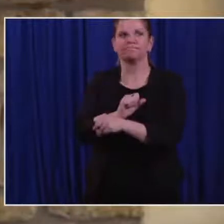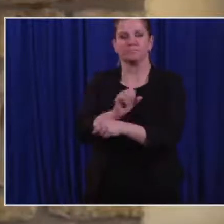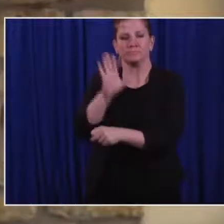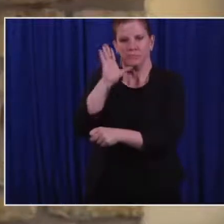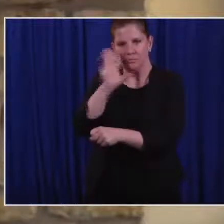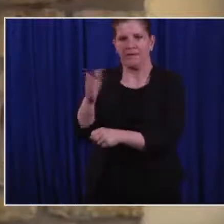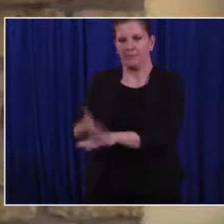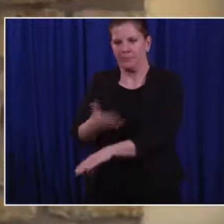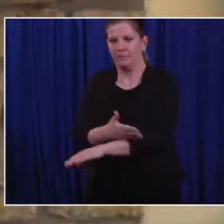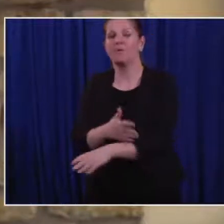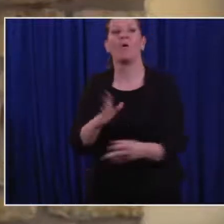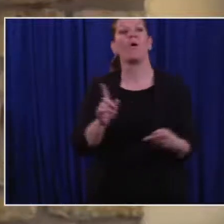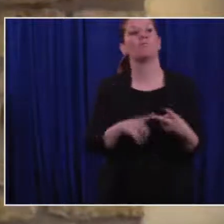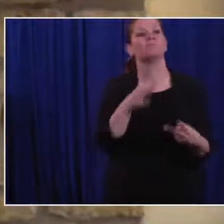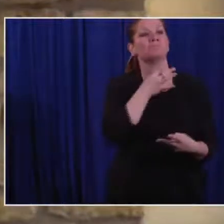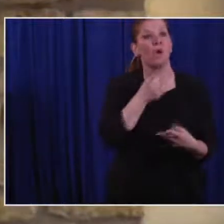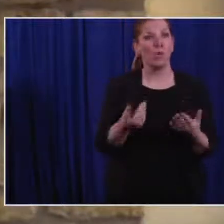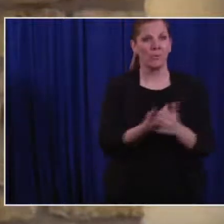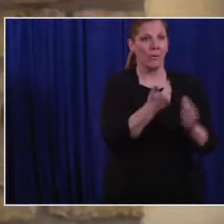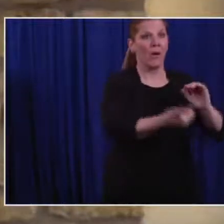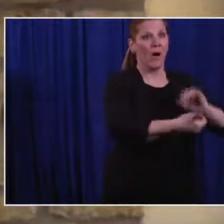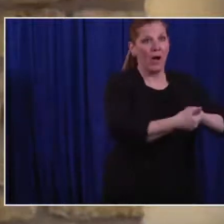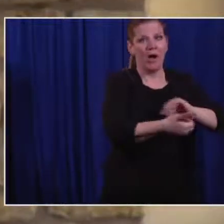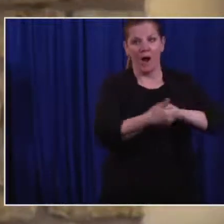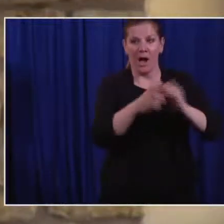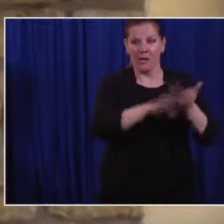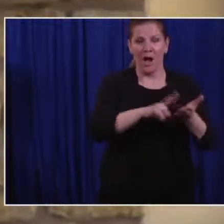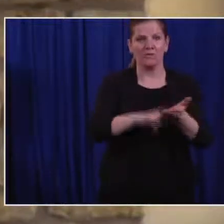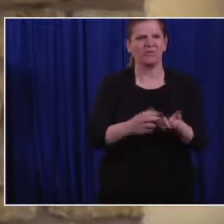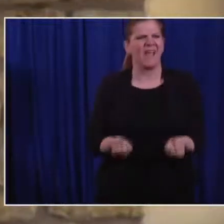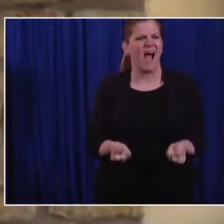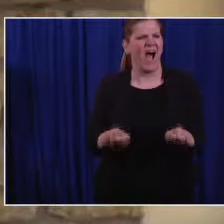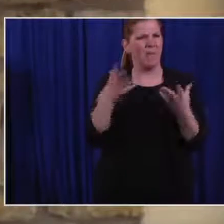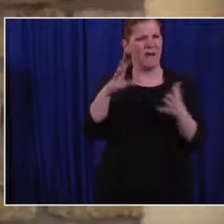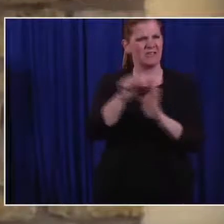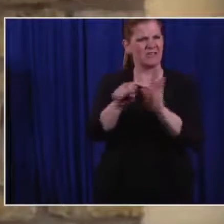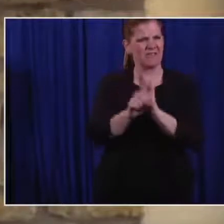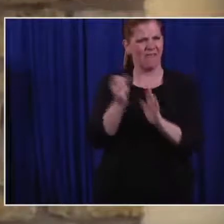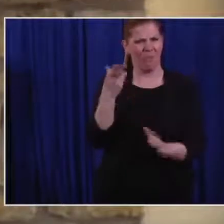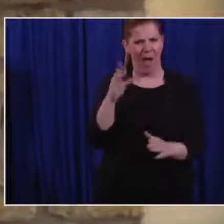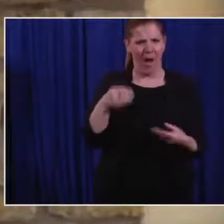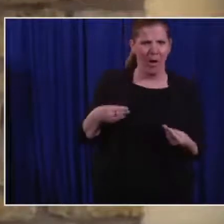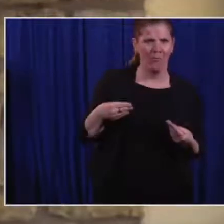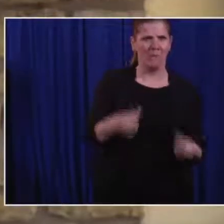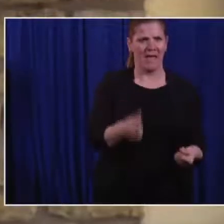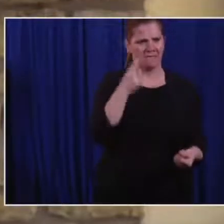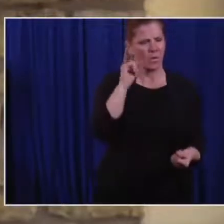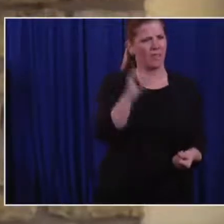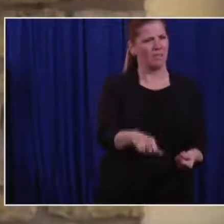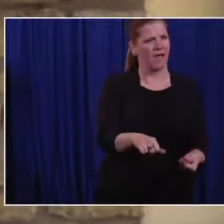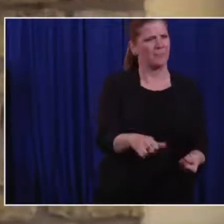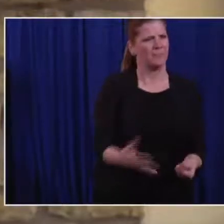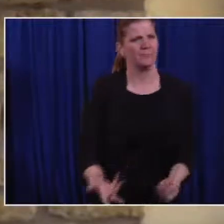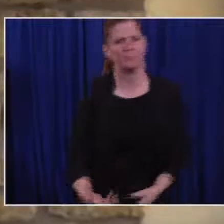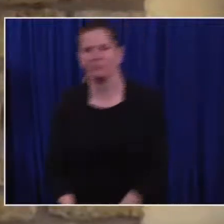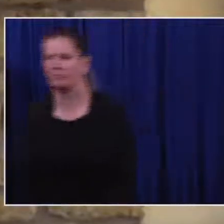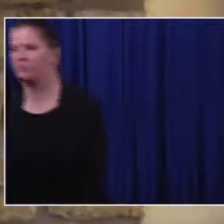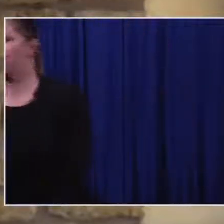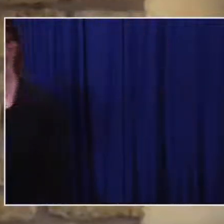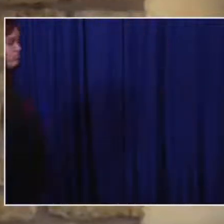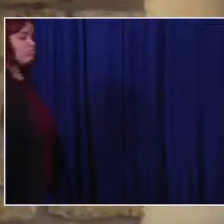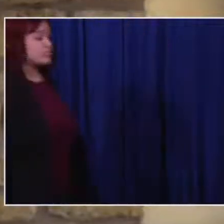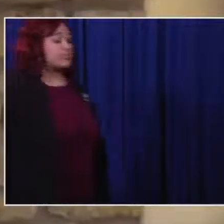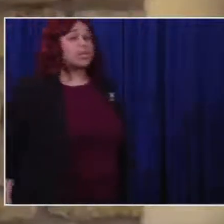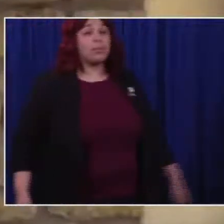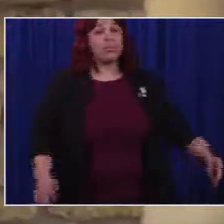the state? We'll make that information available. I don't have that information. I don't know whether Jeff is still on